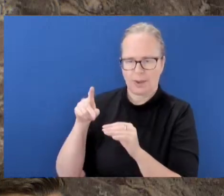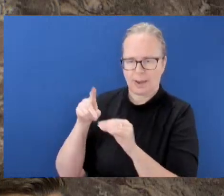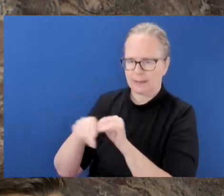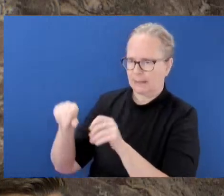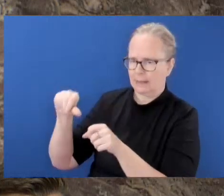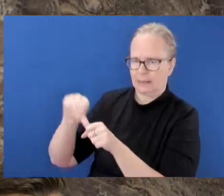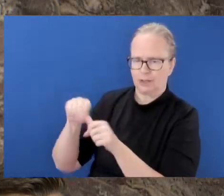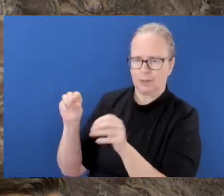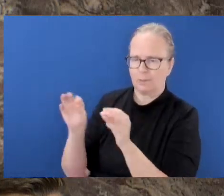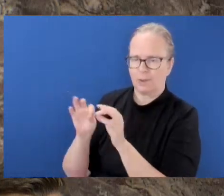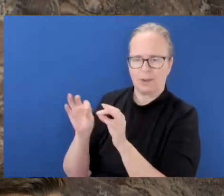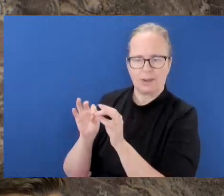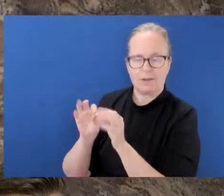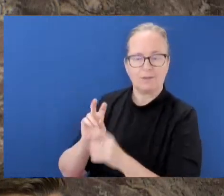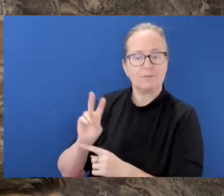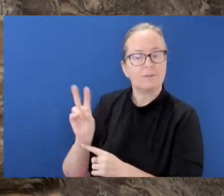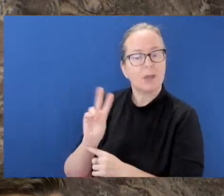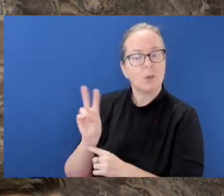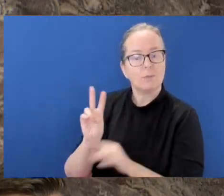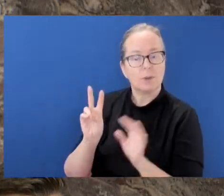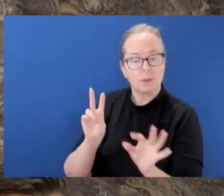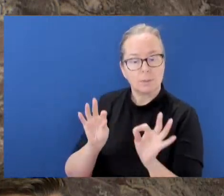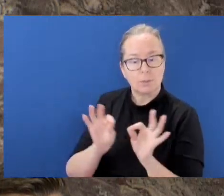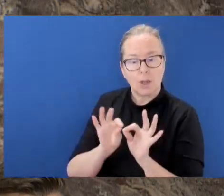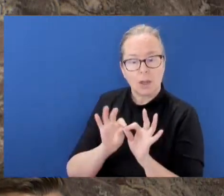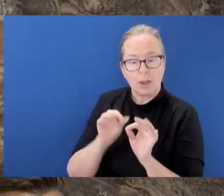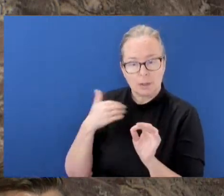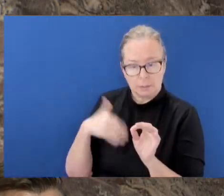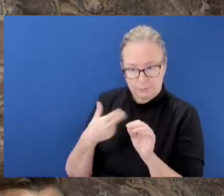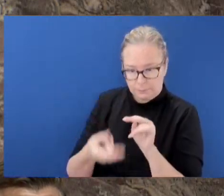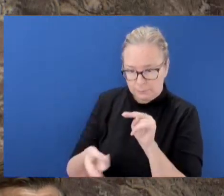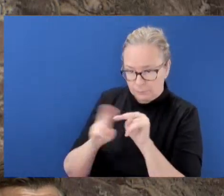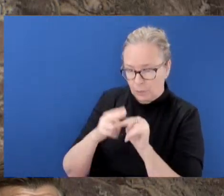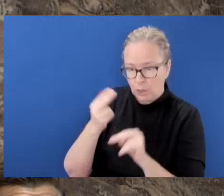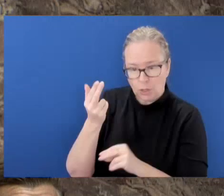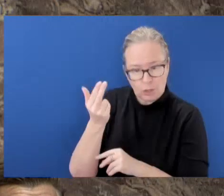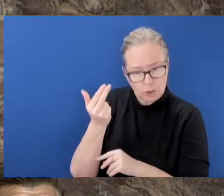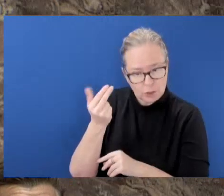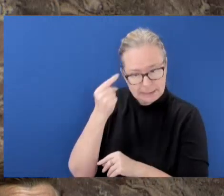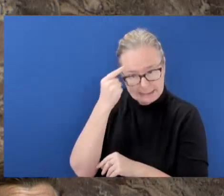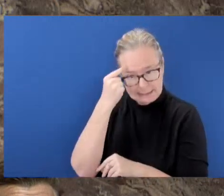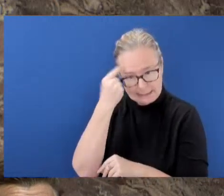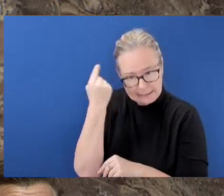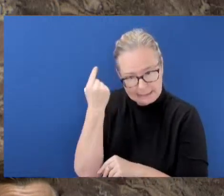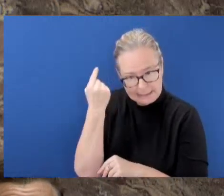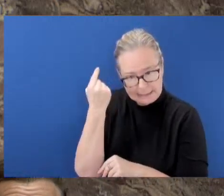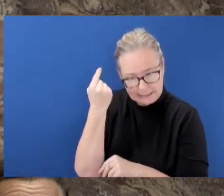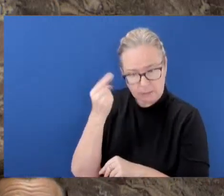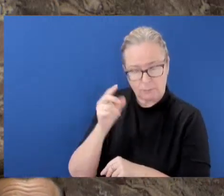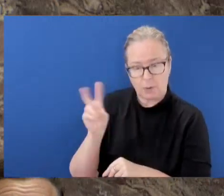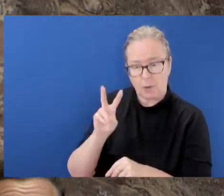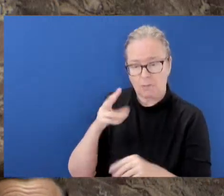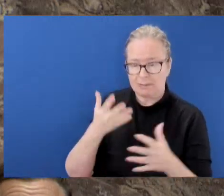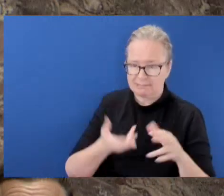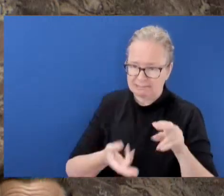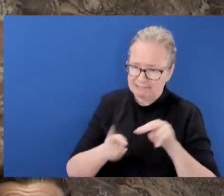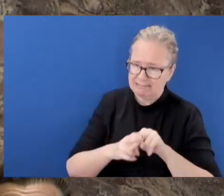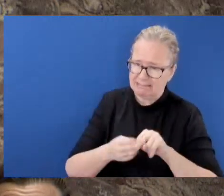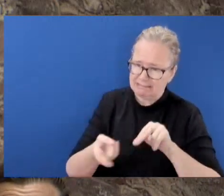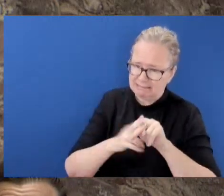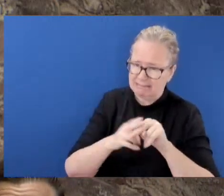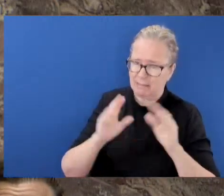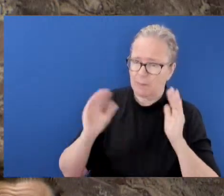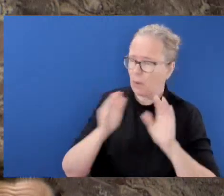NDP, Vancouver has the highest gas prices and gas taxes in North America. In Williams Lake, diesel